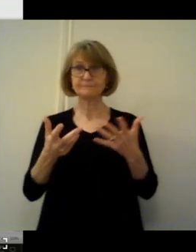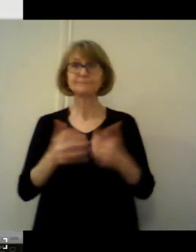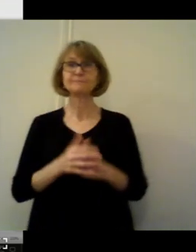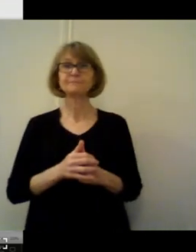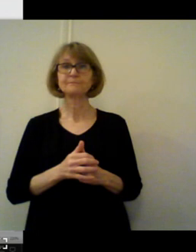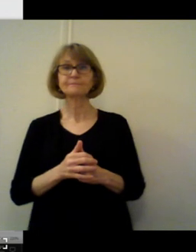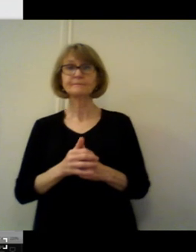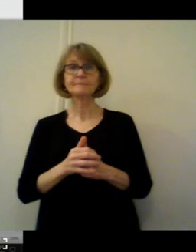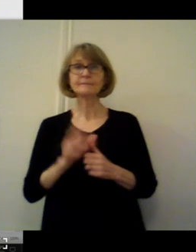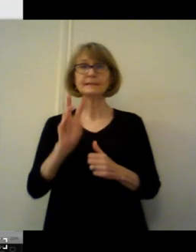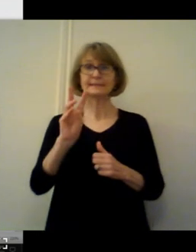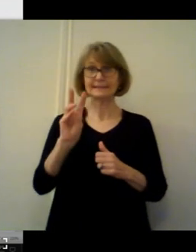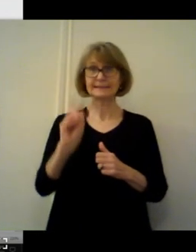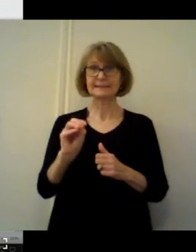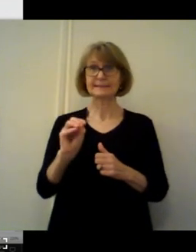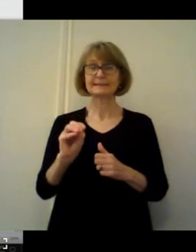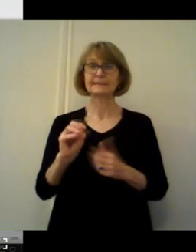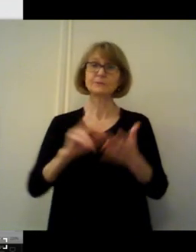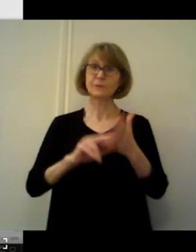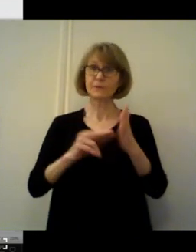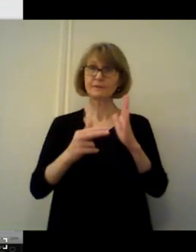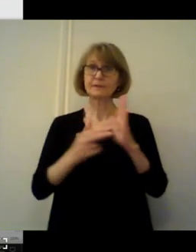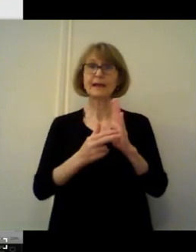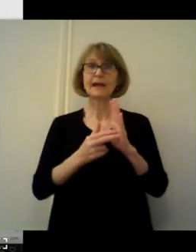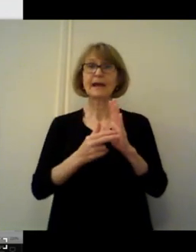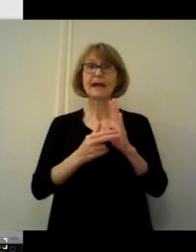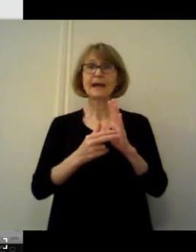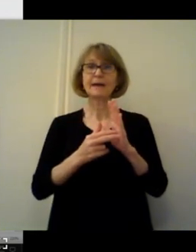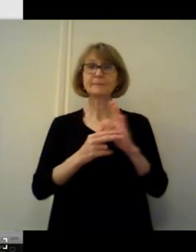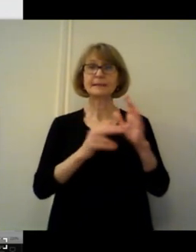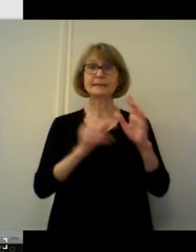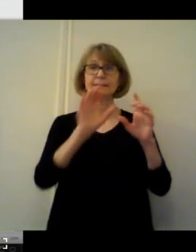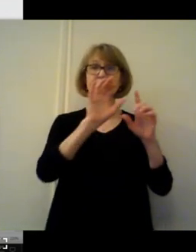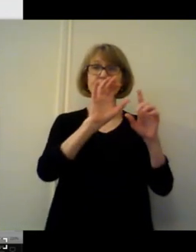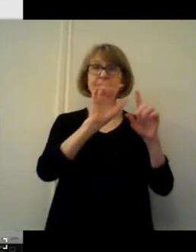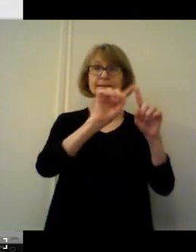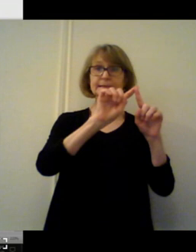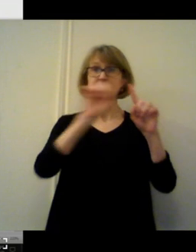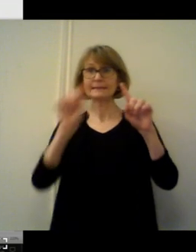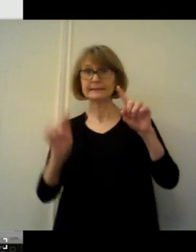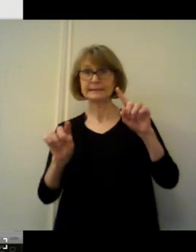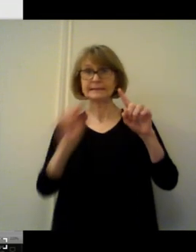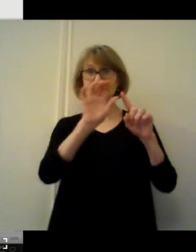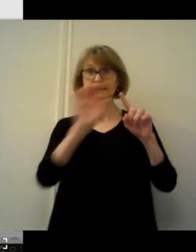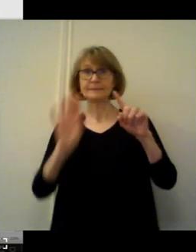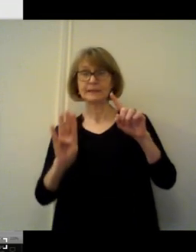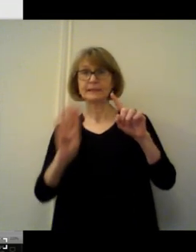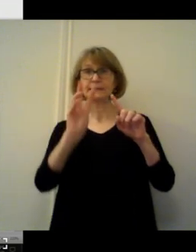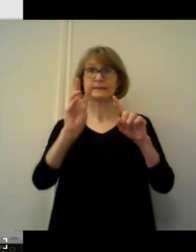60. So therefore, that means that C to B is 60, and then